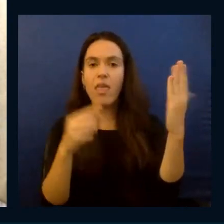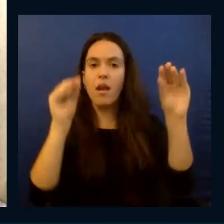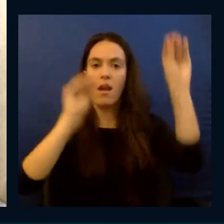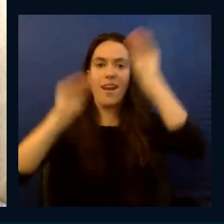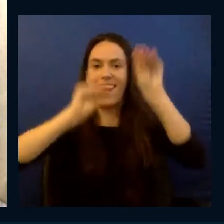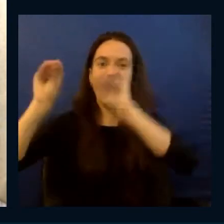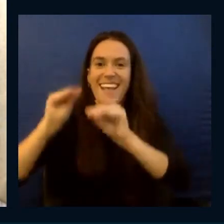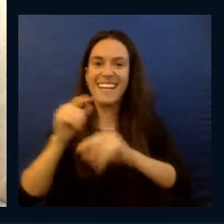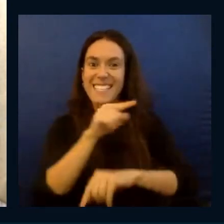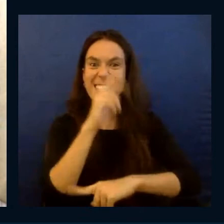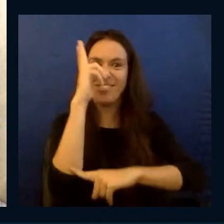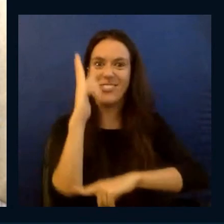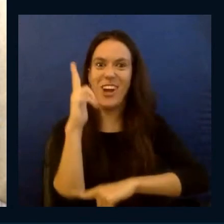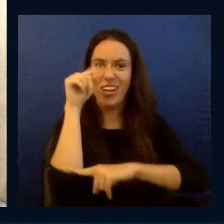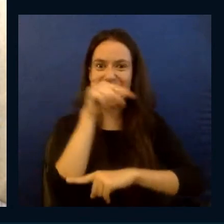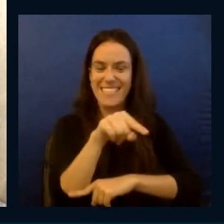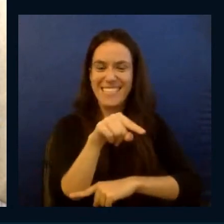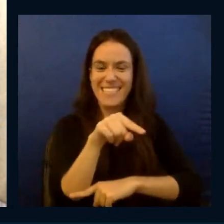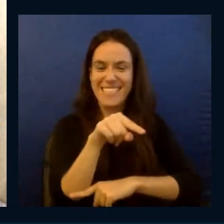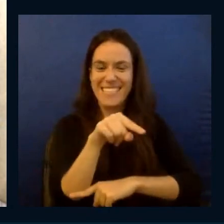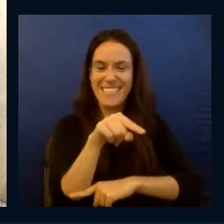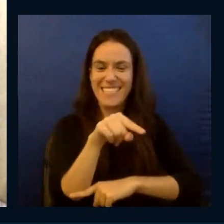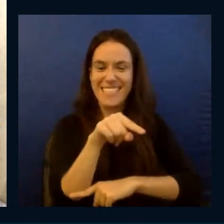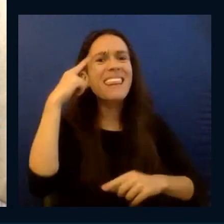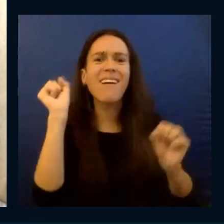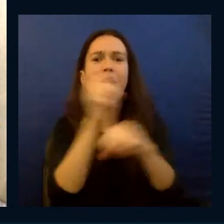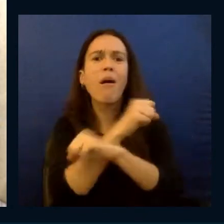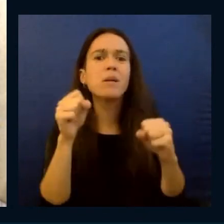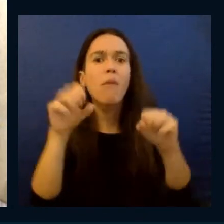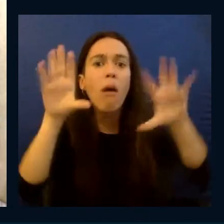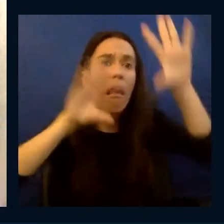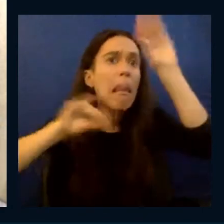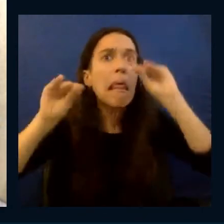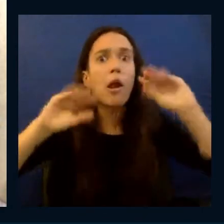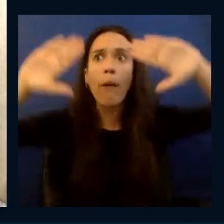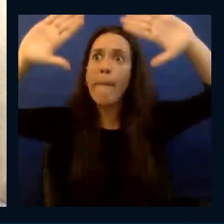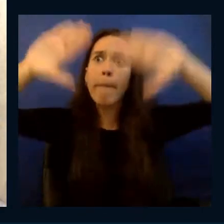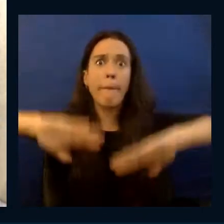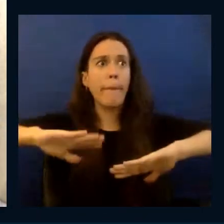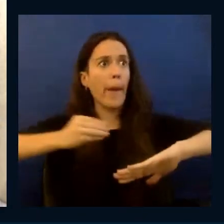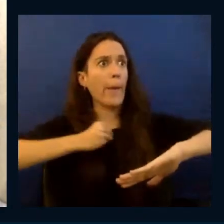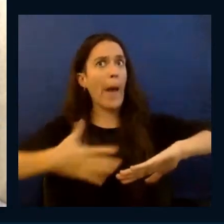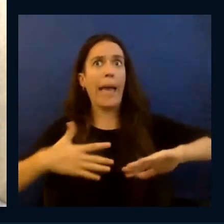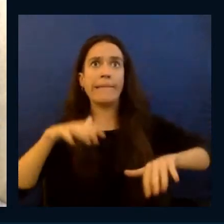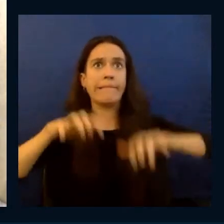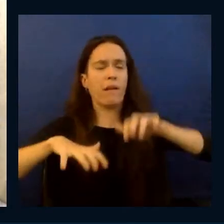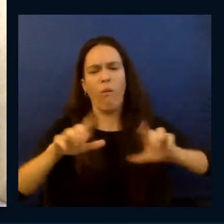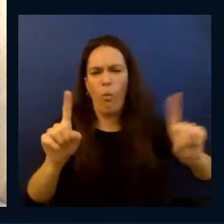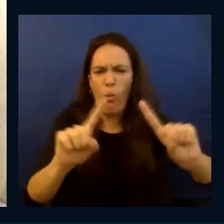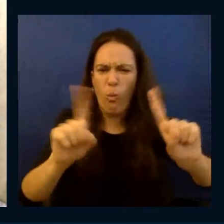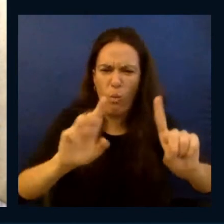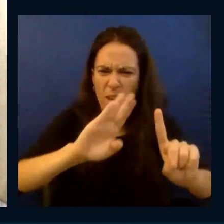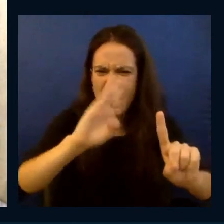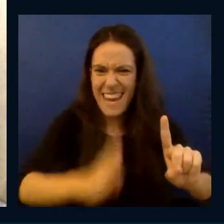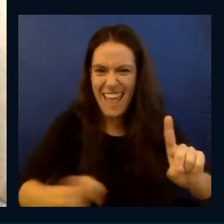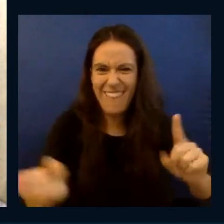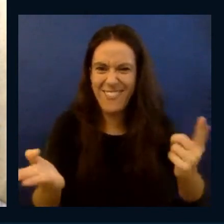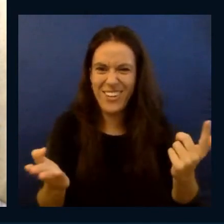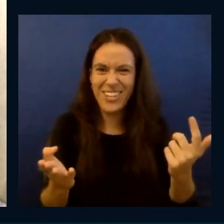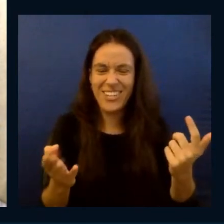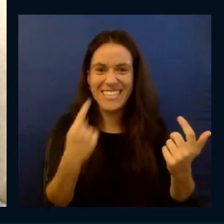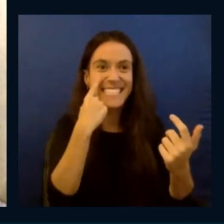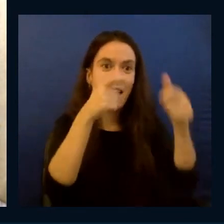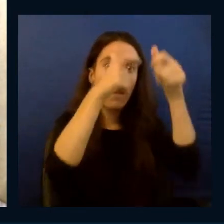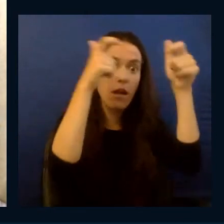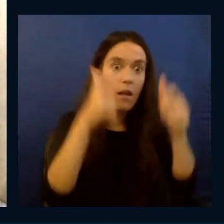can start. I mean, I would not say to an infrastructure person, go out, learn how to write an ARM template and start with a blank screen. Never would say that, ever. So going to deploy it,